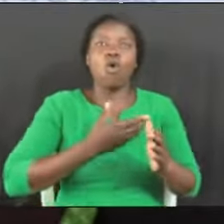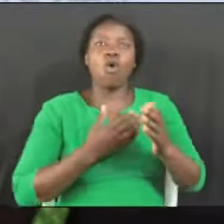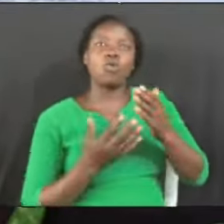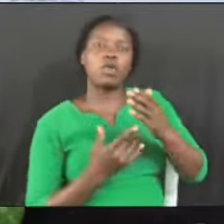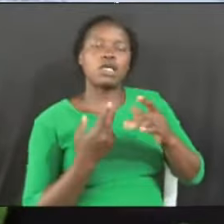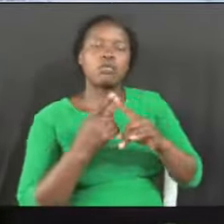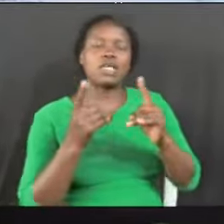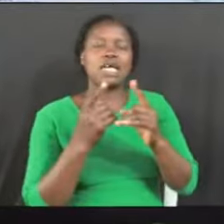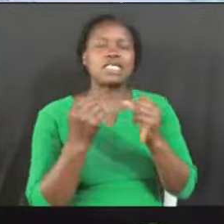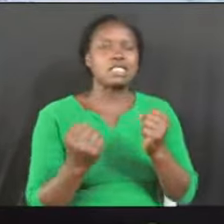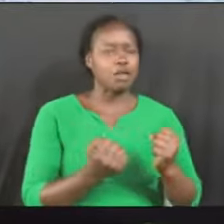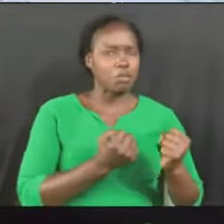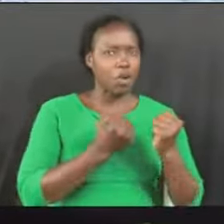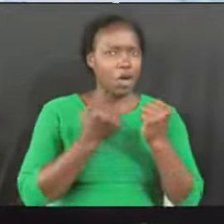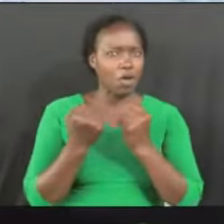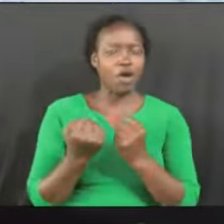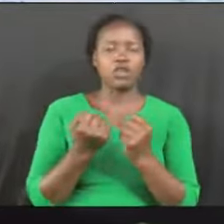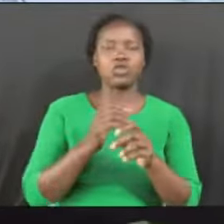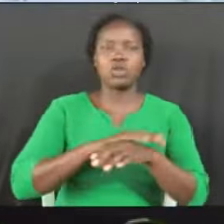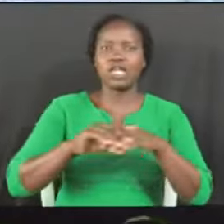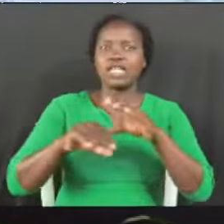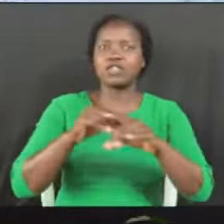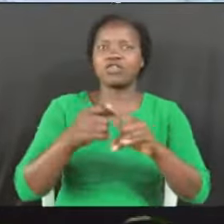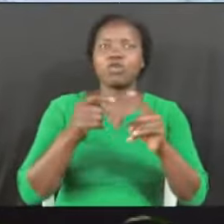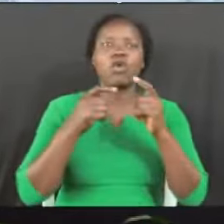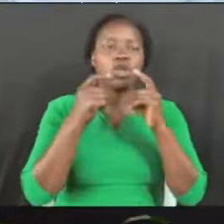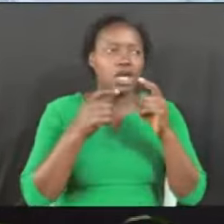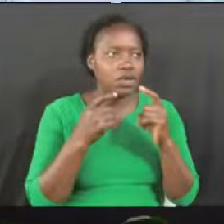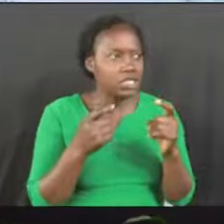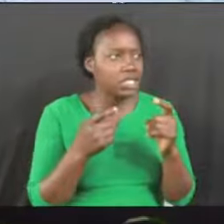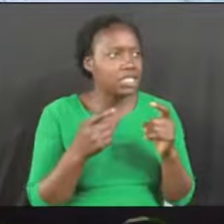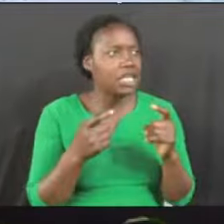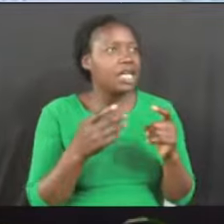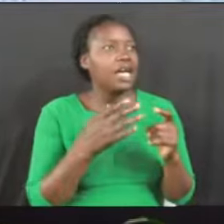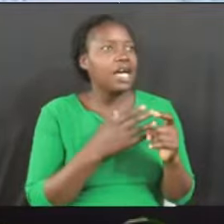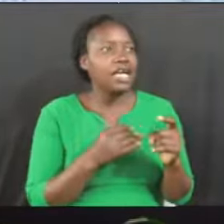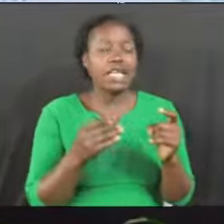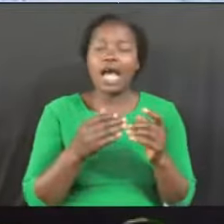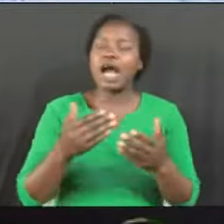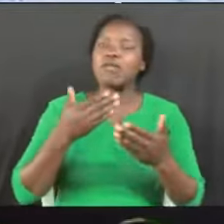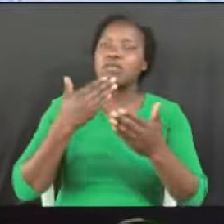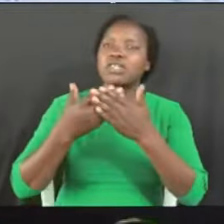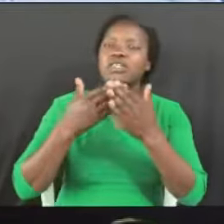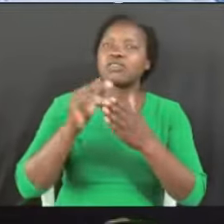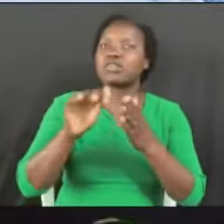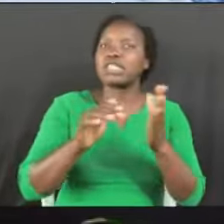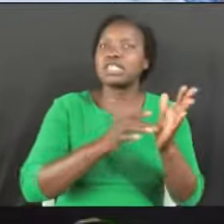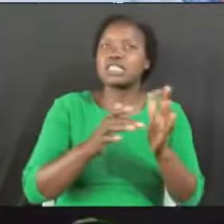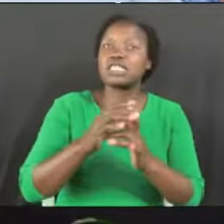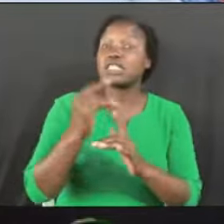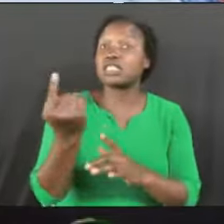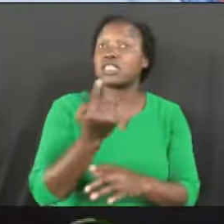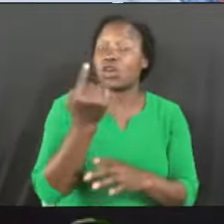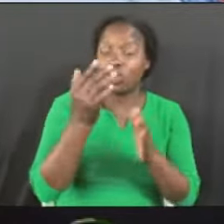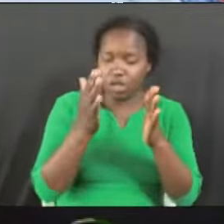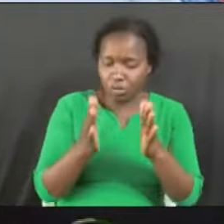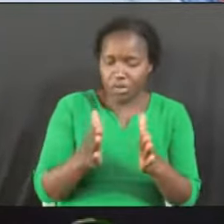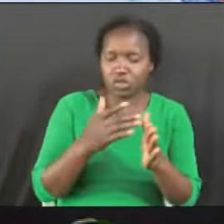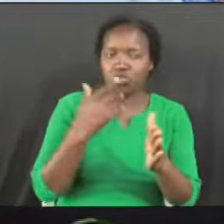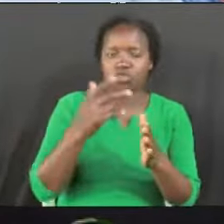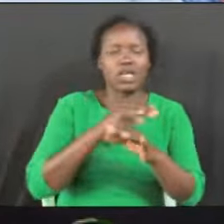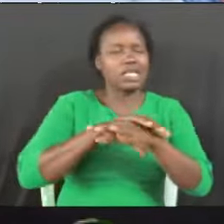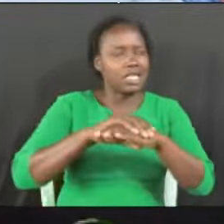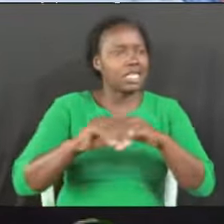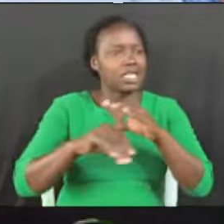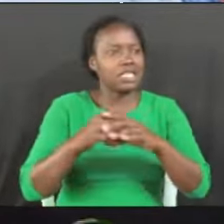to cleanse us from our sins. I'm grateful that Jesus is the only one that can cleanse